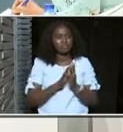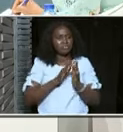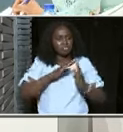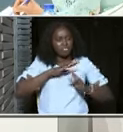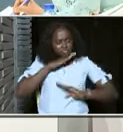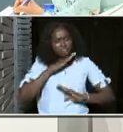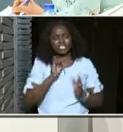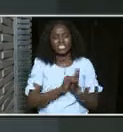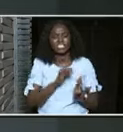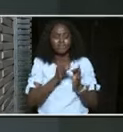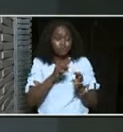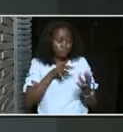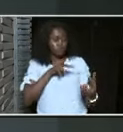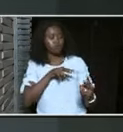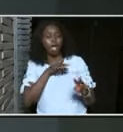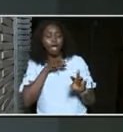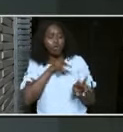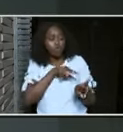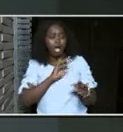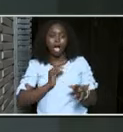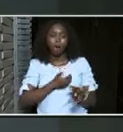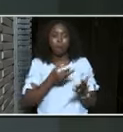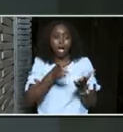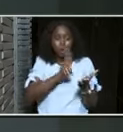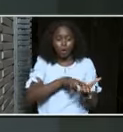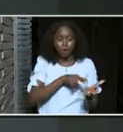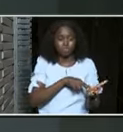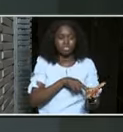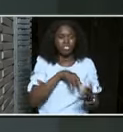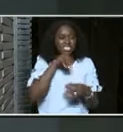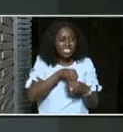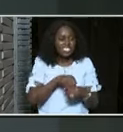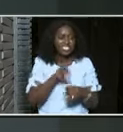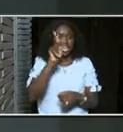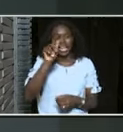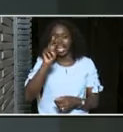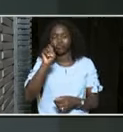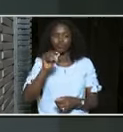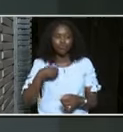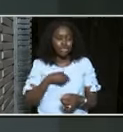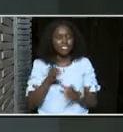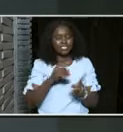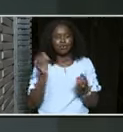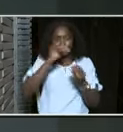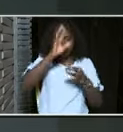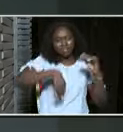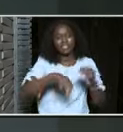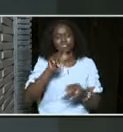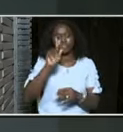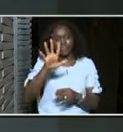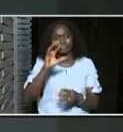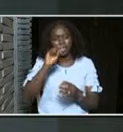Kano, I'm sure we have more than 25% of our budget going into